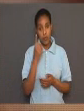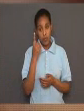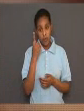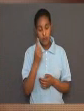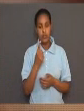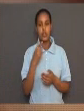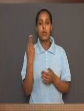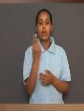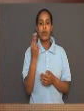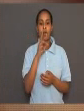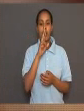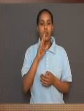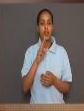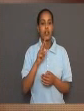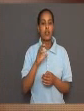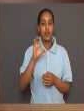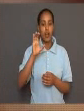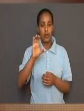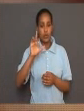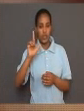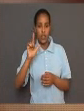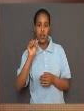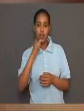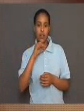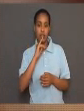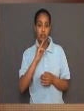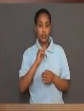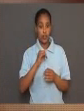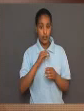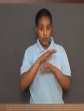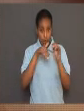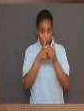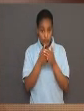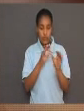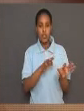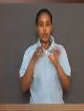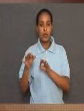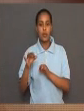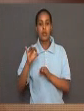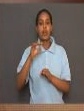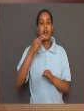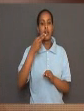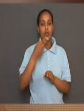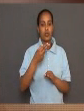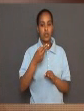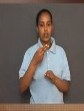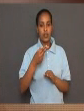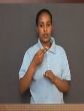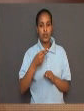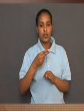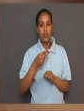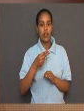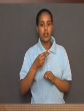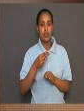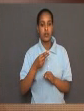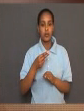important reactions of carboxylic acids involves the replacement of hydroxyl group by an